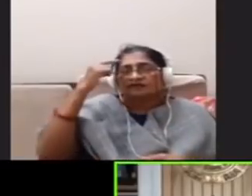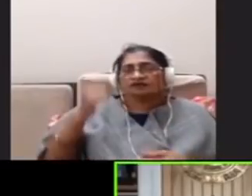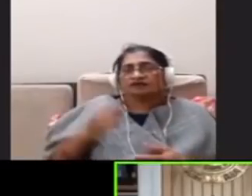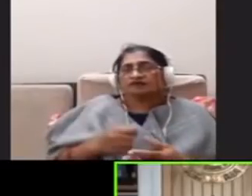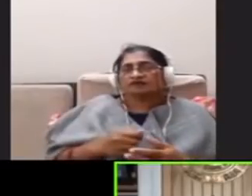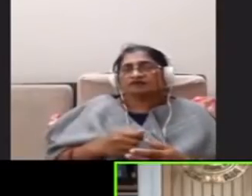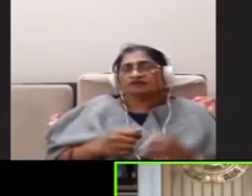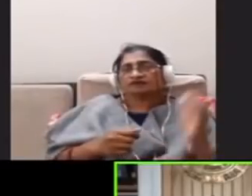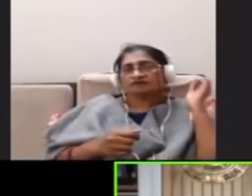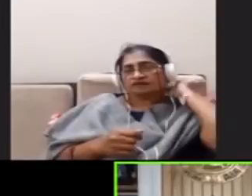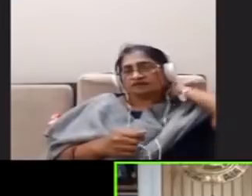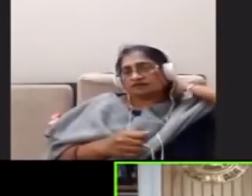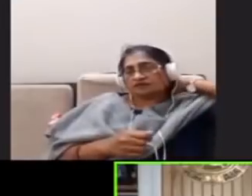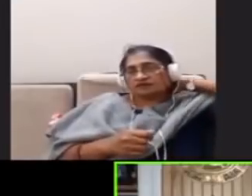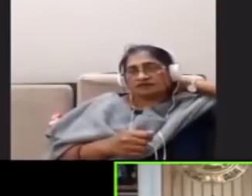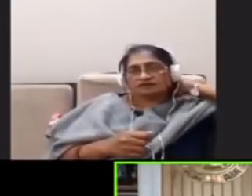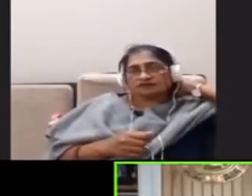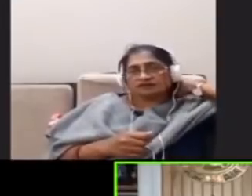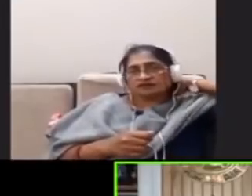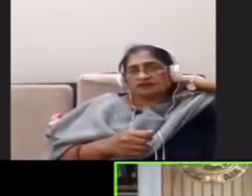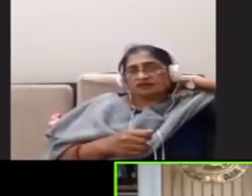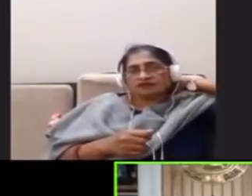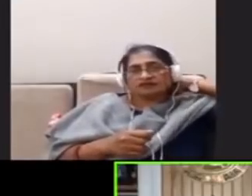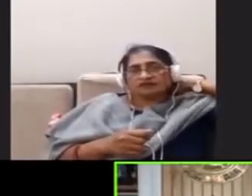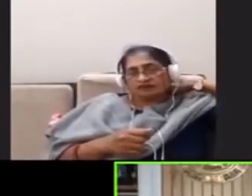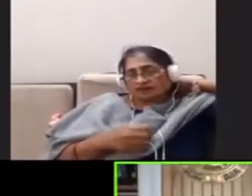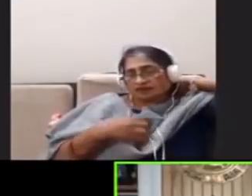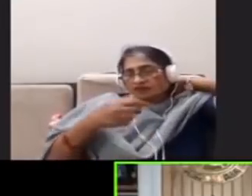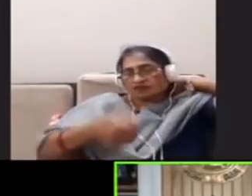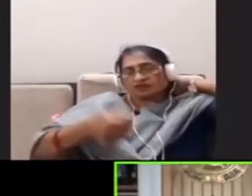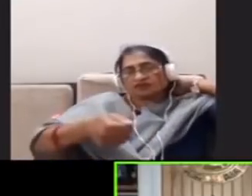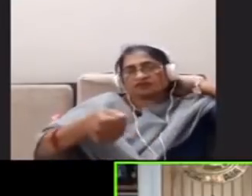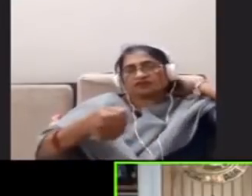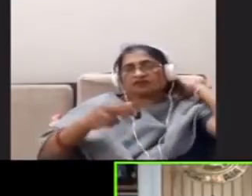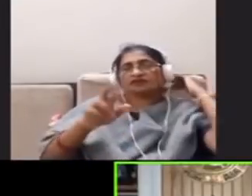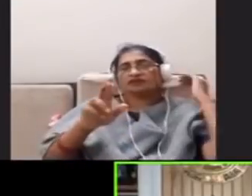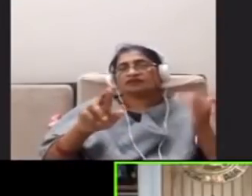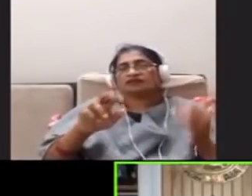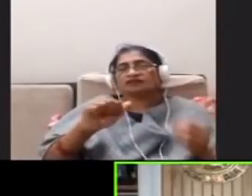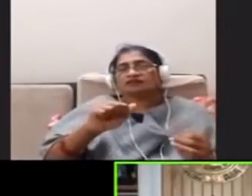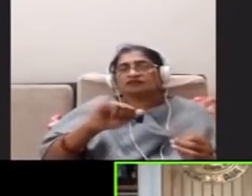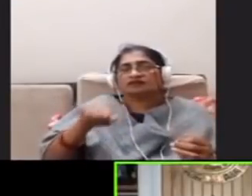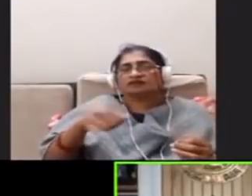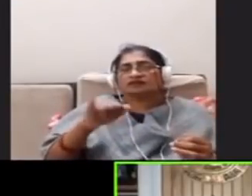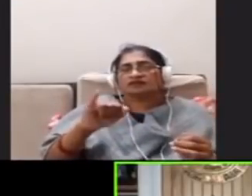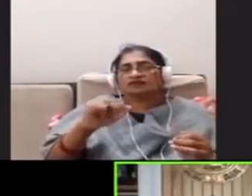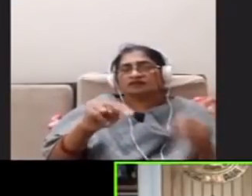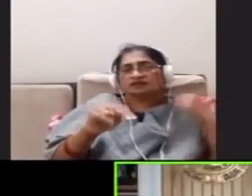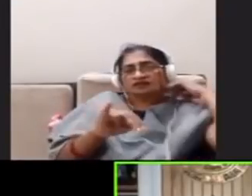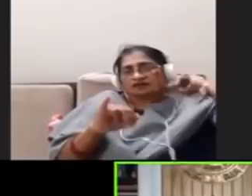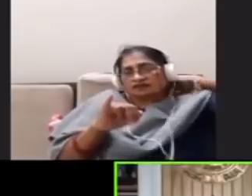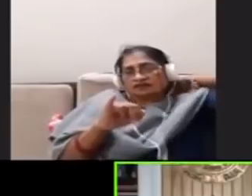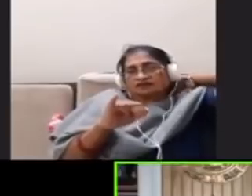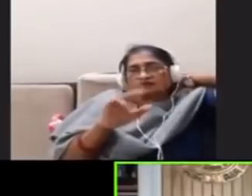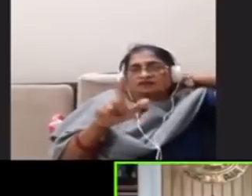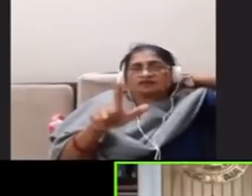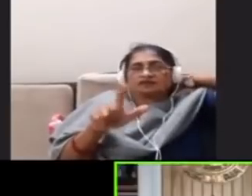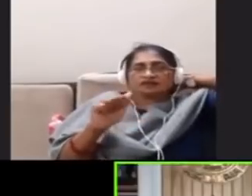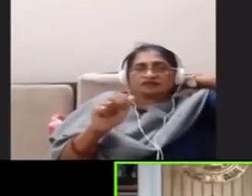And I'd like to congratulate Lakshmi and Ranjini for this great initiative, Wings Unlimited, the flagship